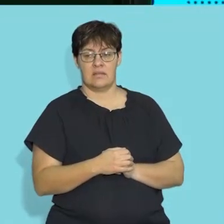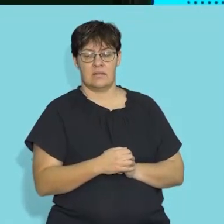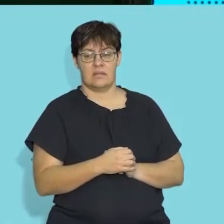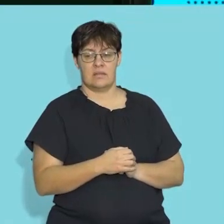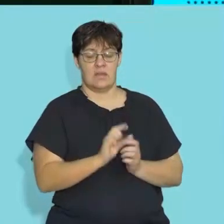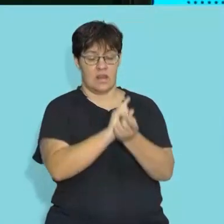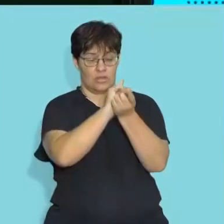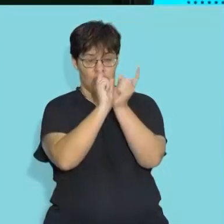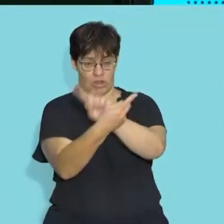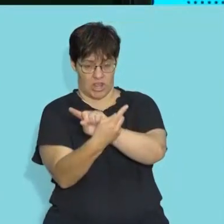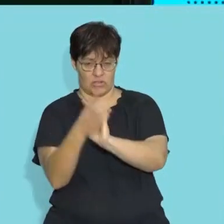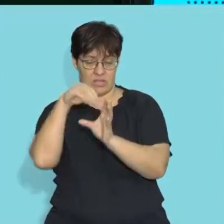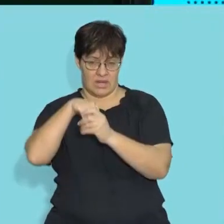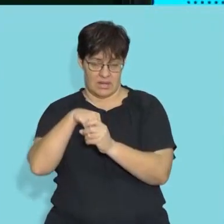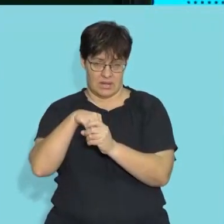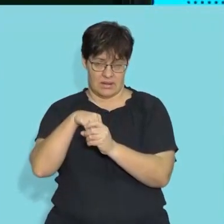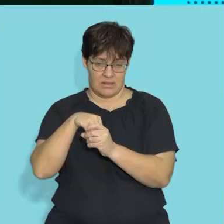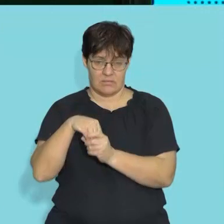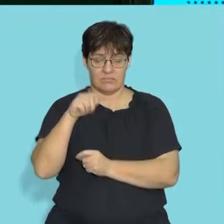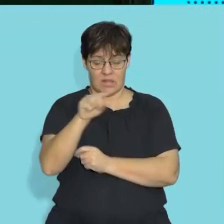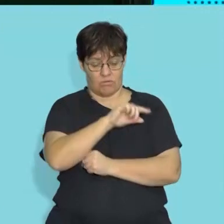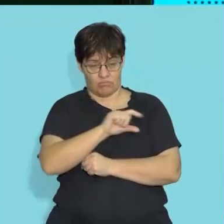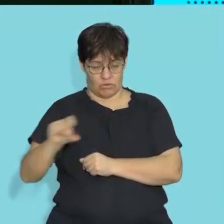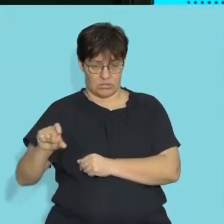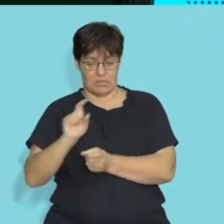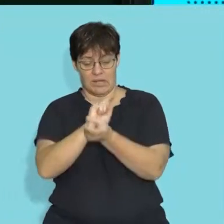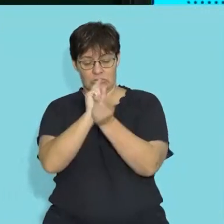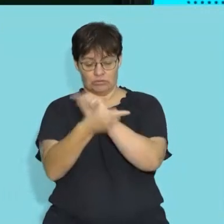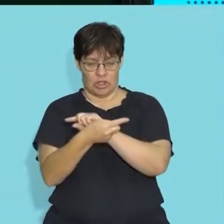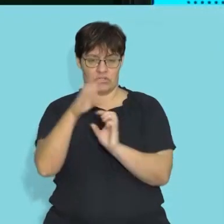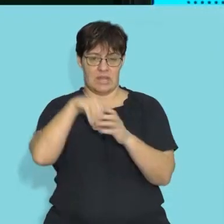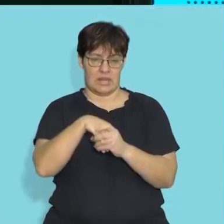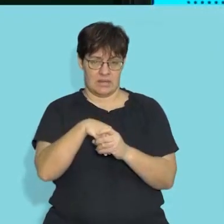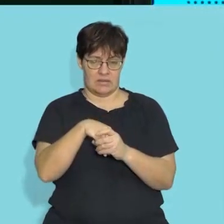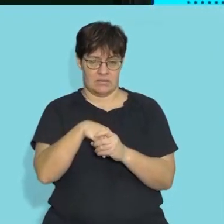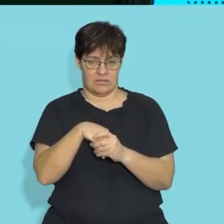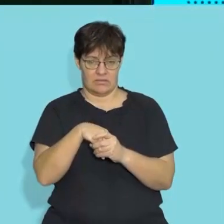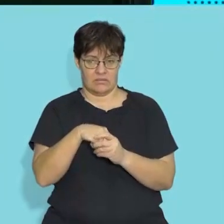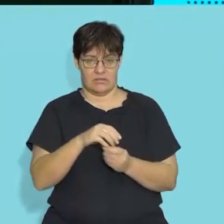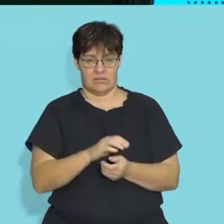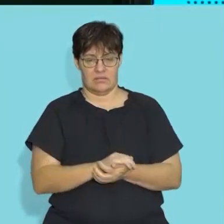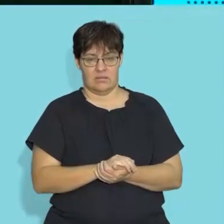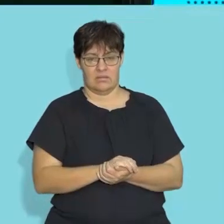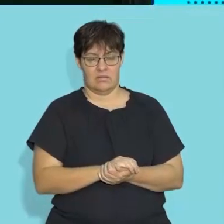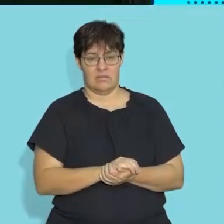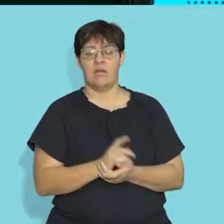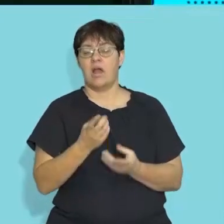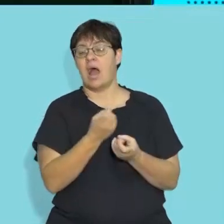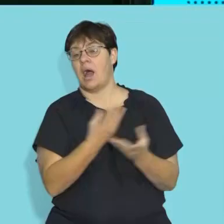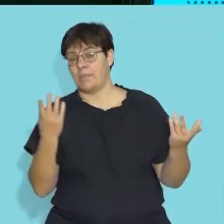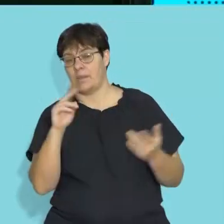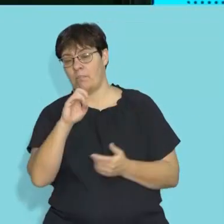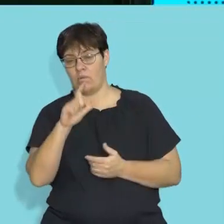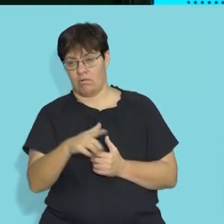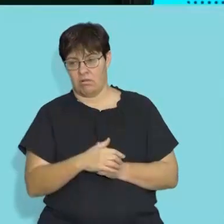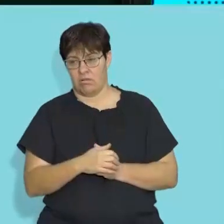means change in. So on this row, that little triangle means change in the number